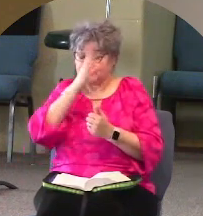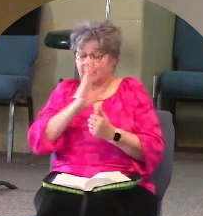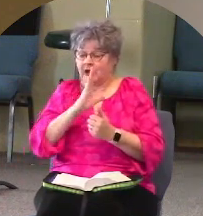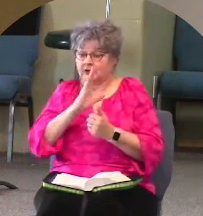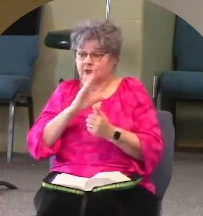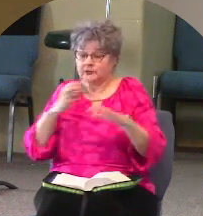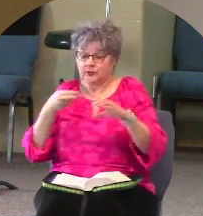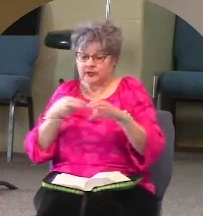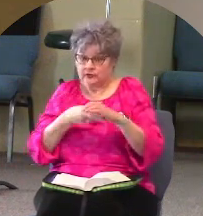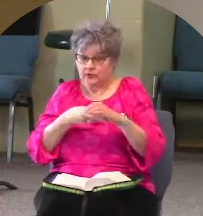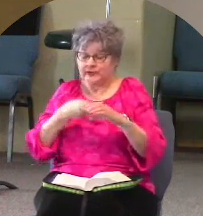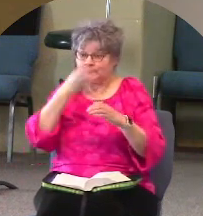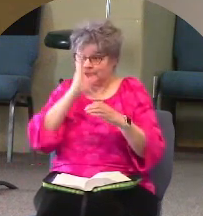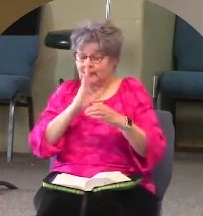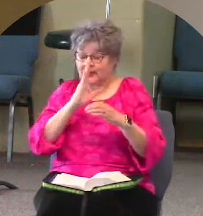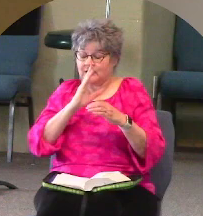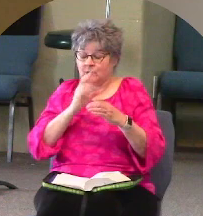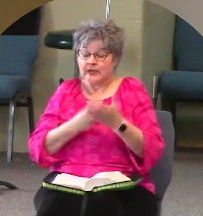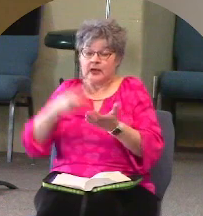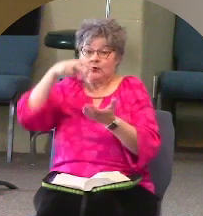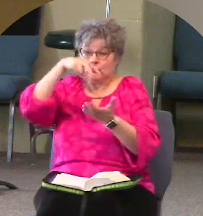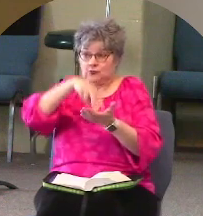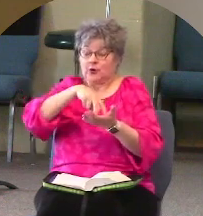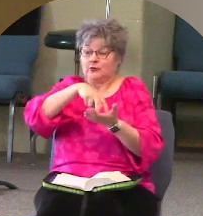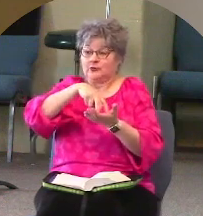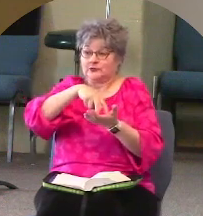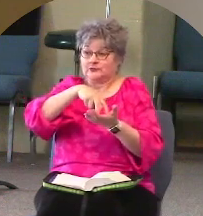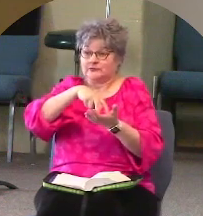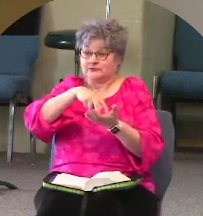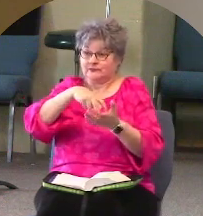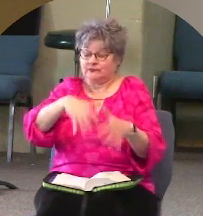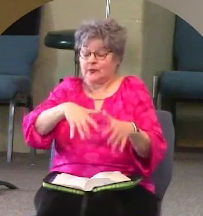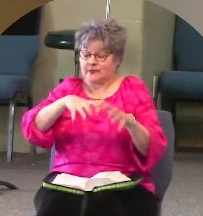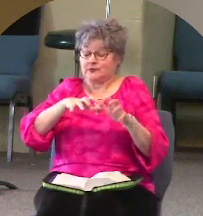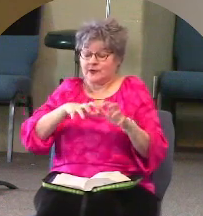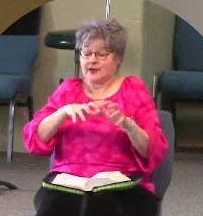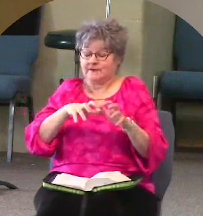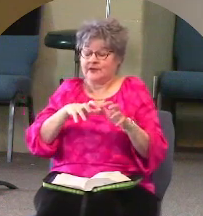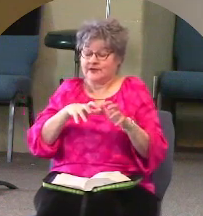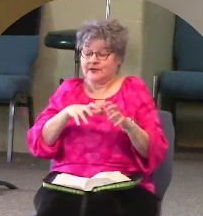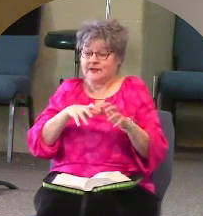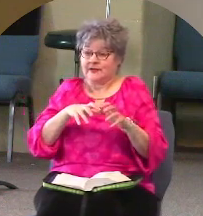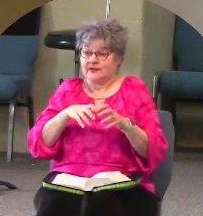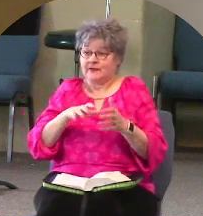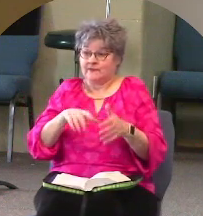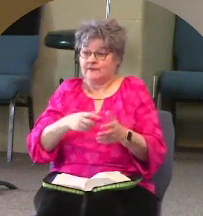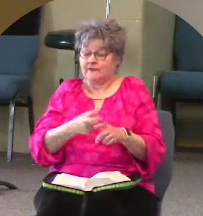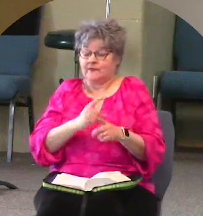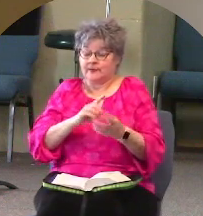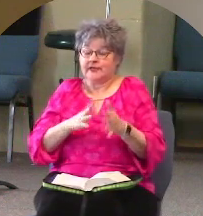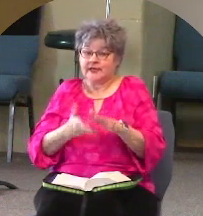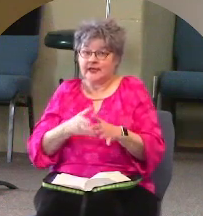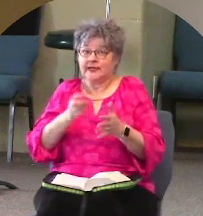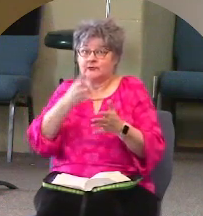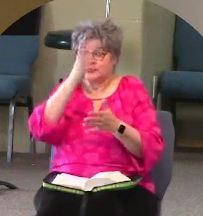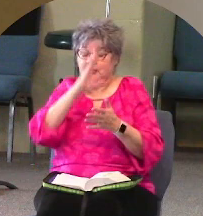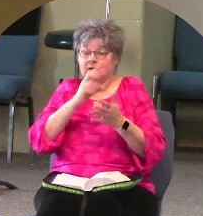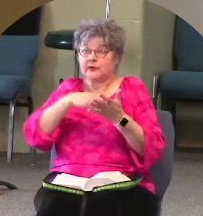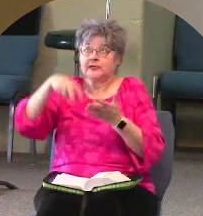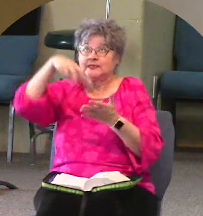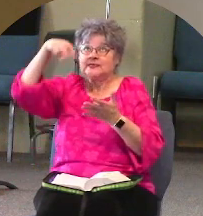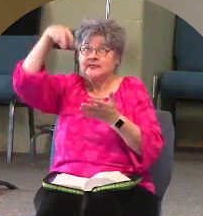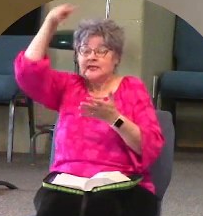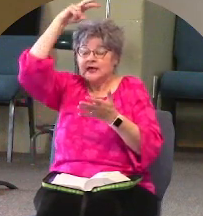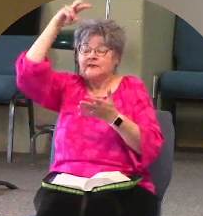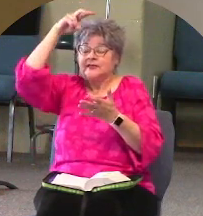put in the tomb, he was God. When he rose from the grave, the tomb, from the dead, he was God. When he ascended into heaven,